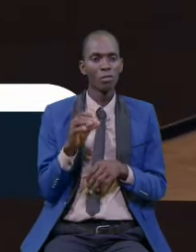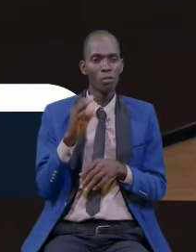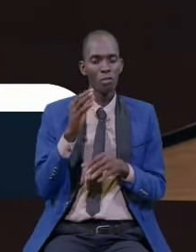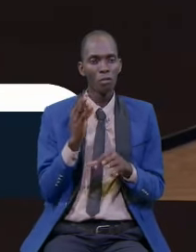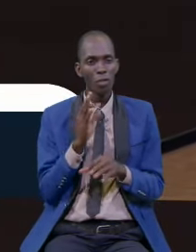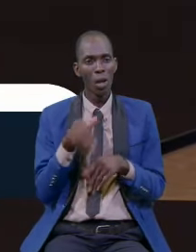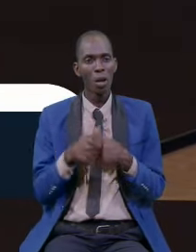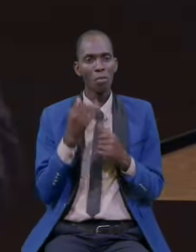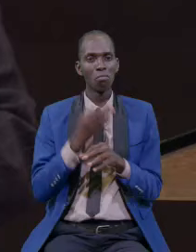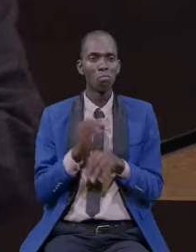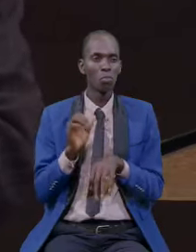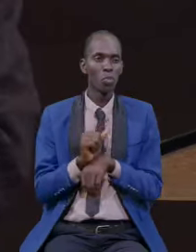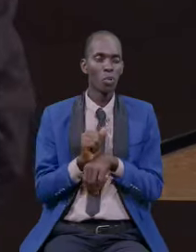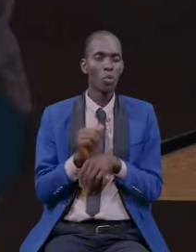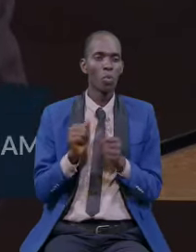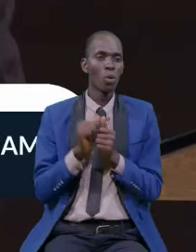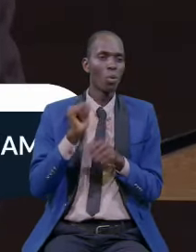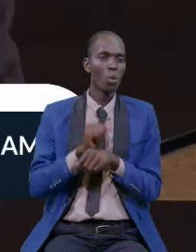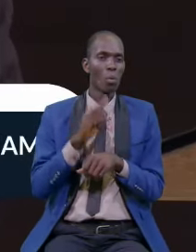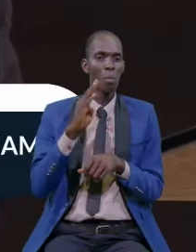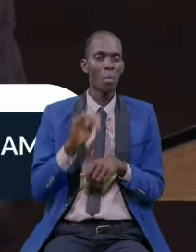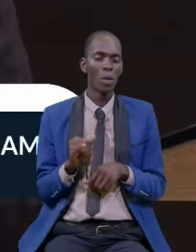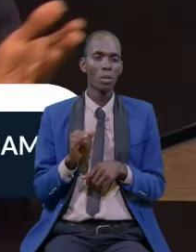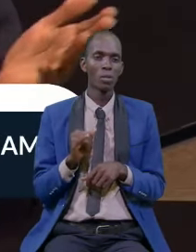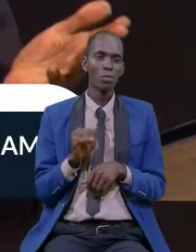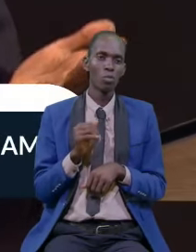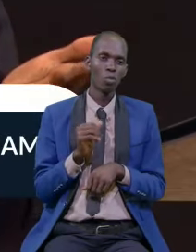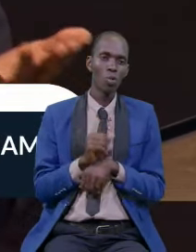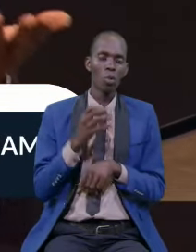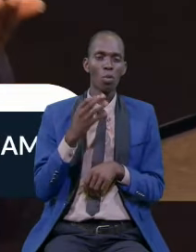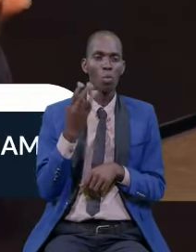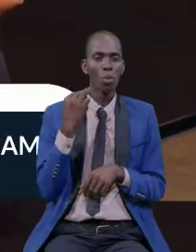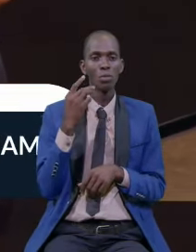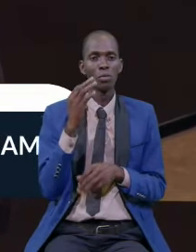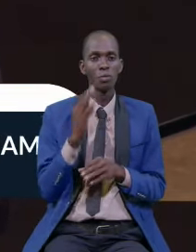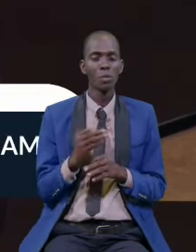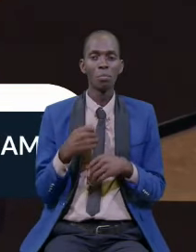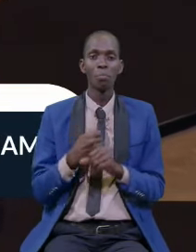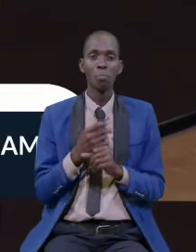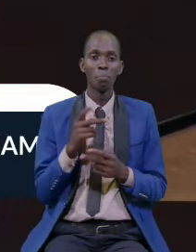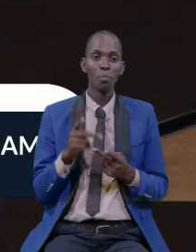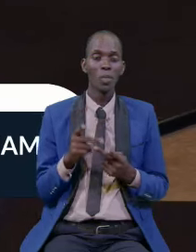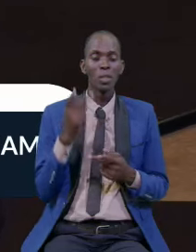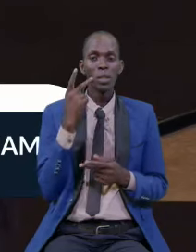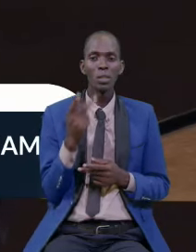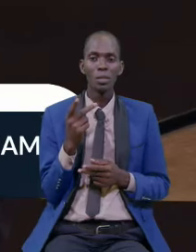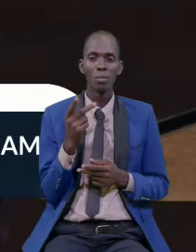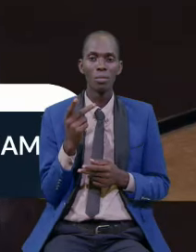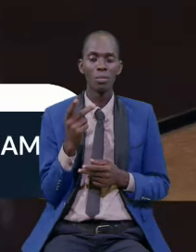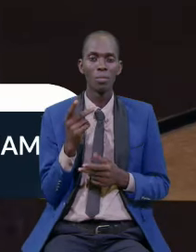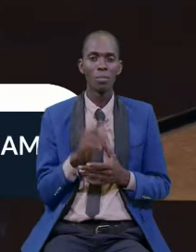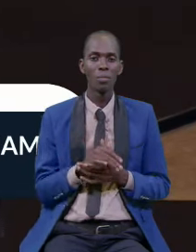the sanctifying experience in Abraham's willingness through